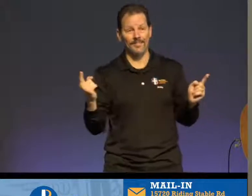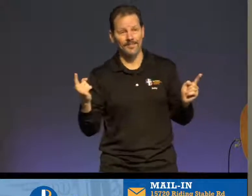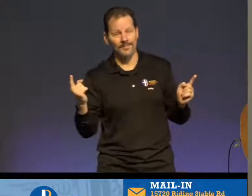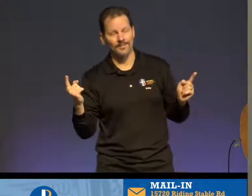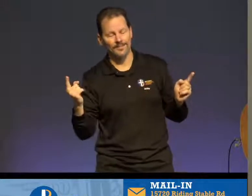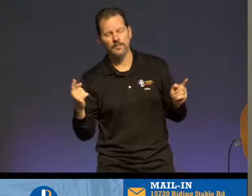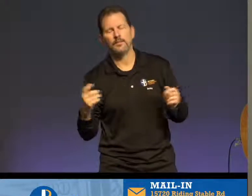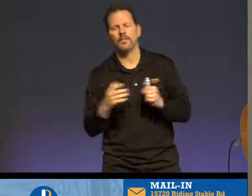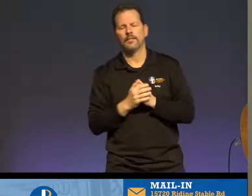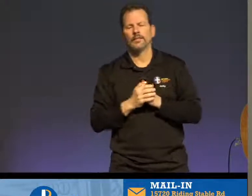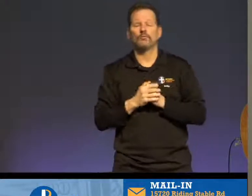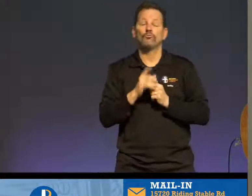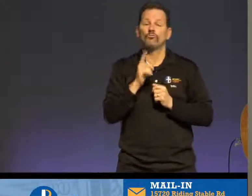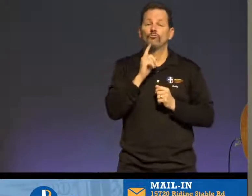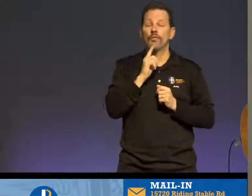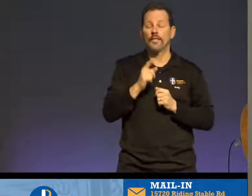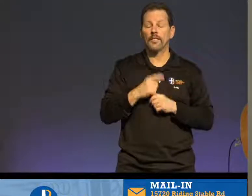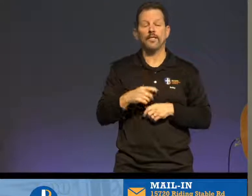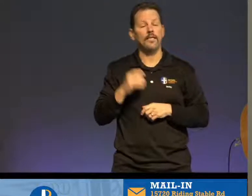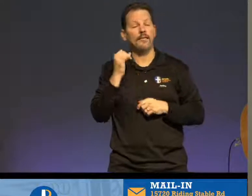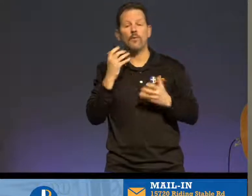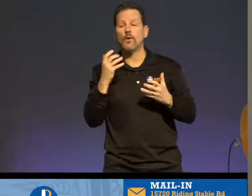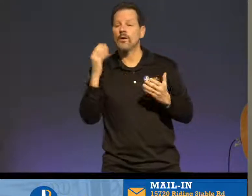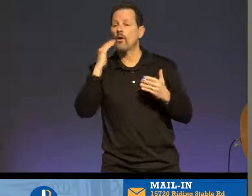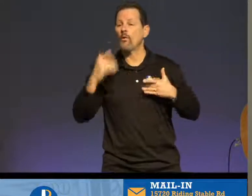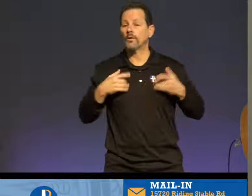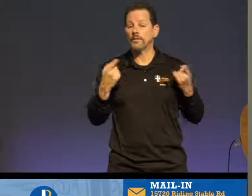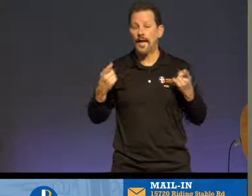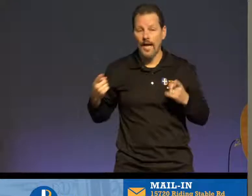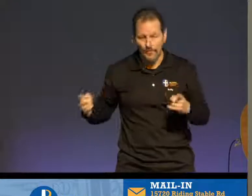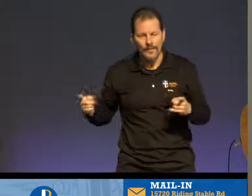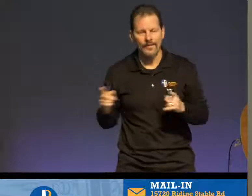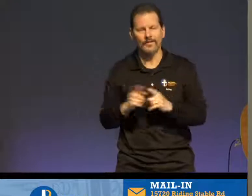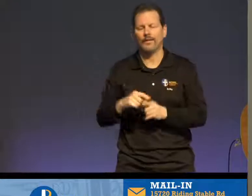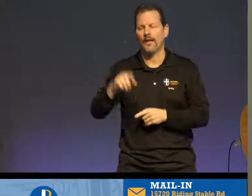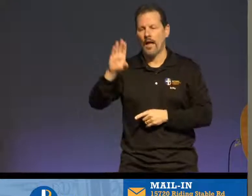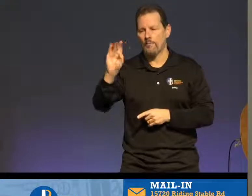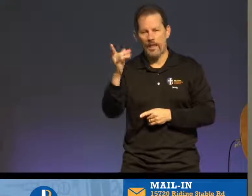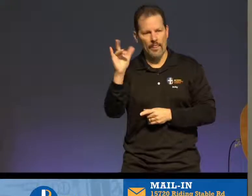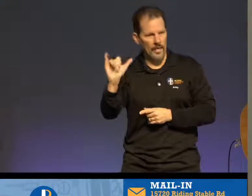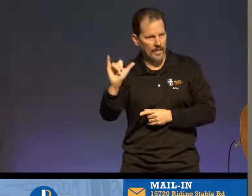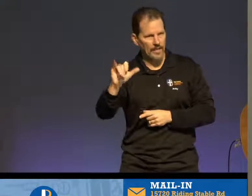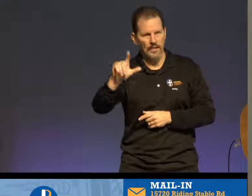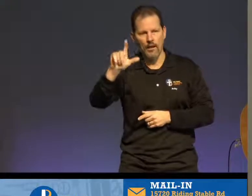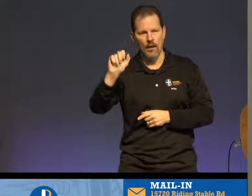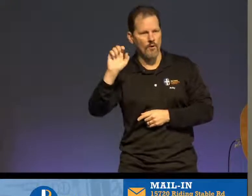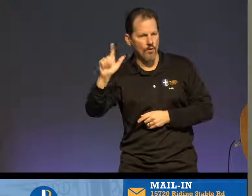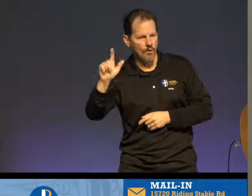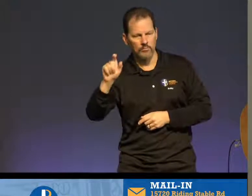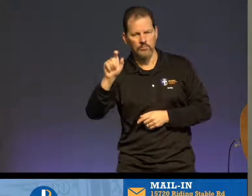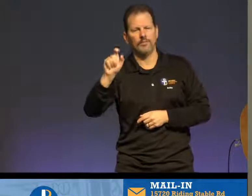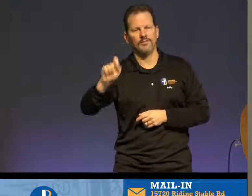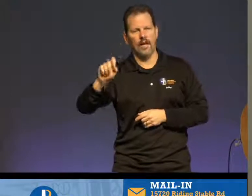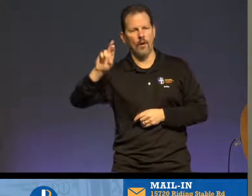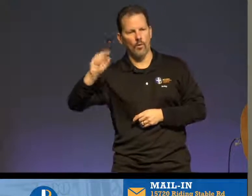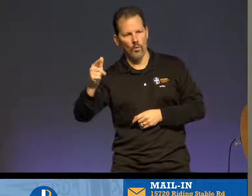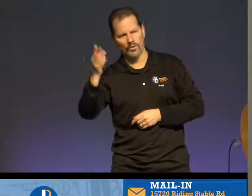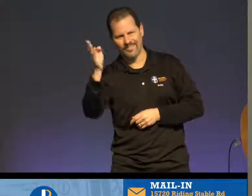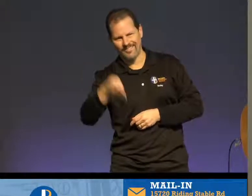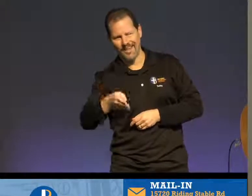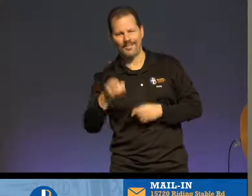bethanylaurel.org/announcements is a great resource for all of you, for all of us. That's where we put everything that's going